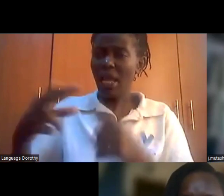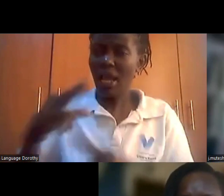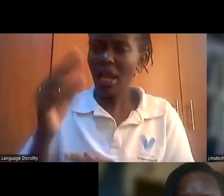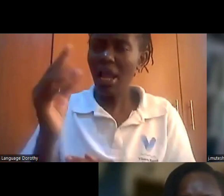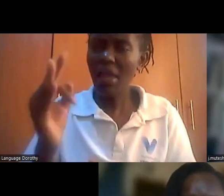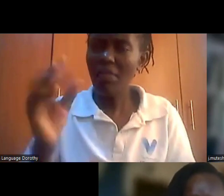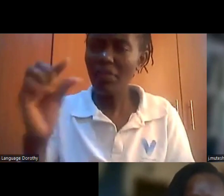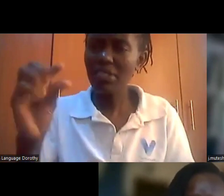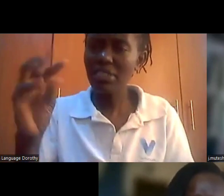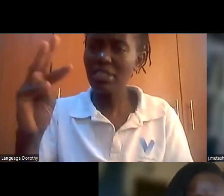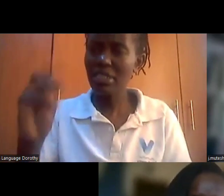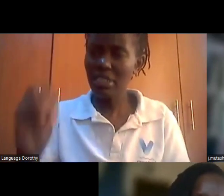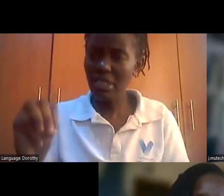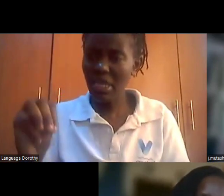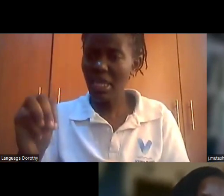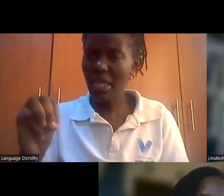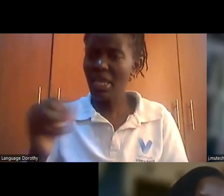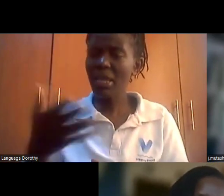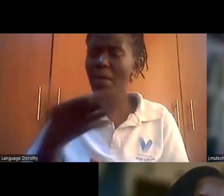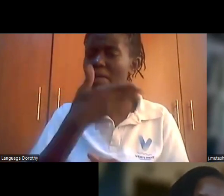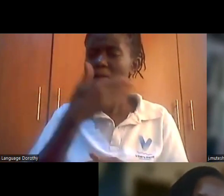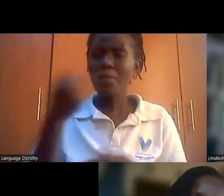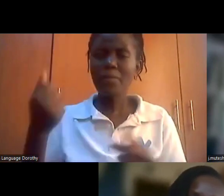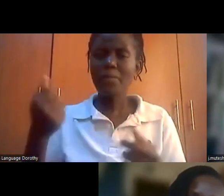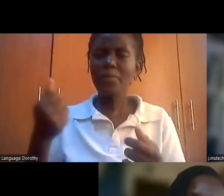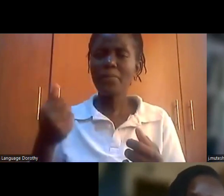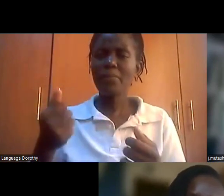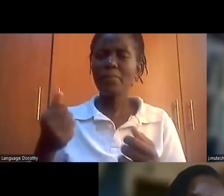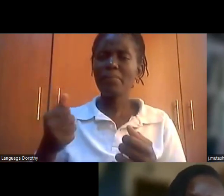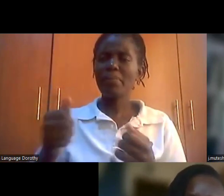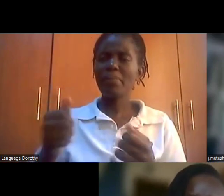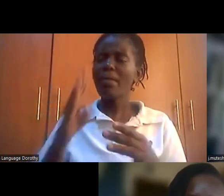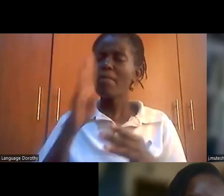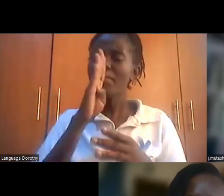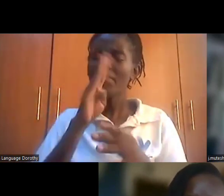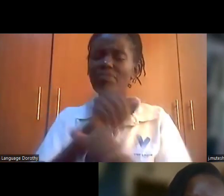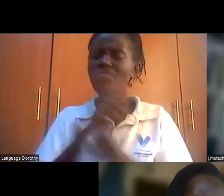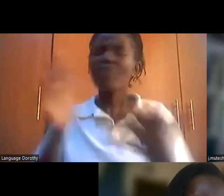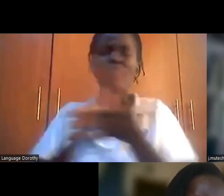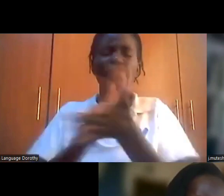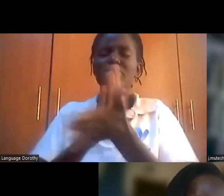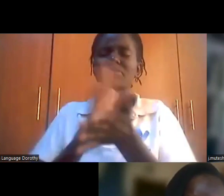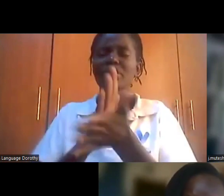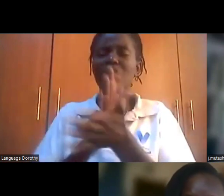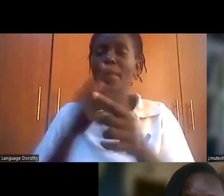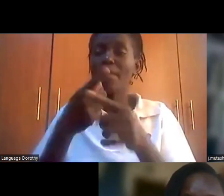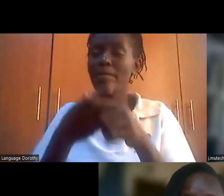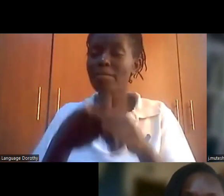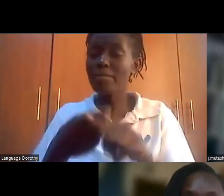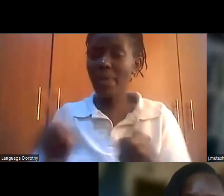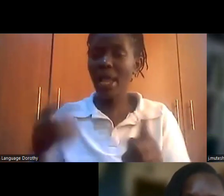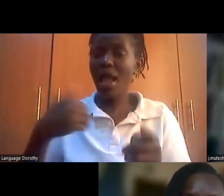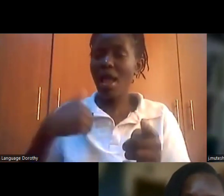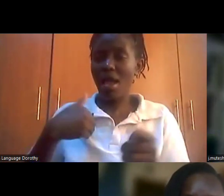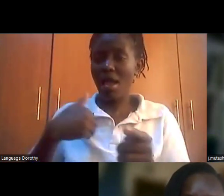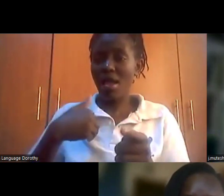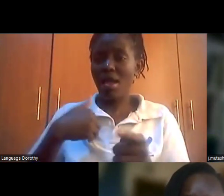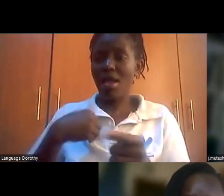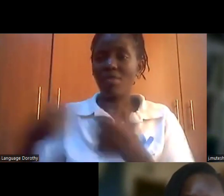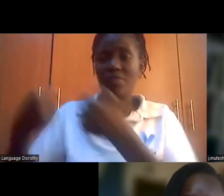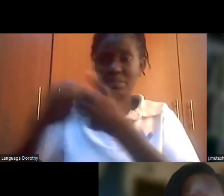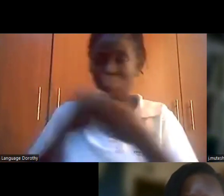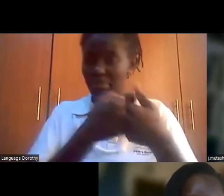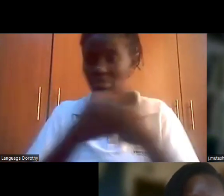school within even a week. And then in terms of complications, I want to make it here clear that still